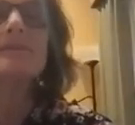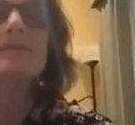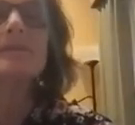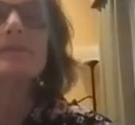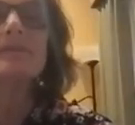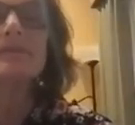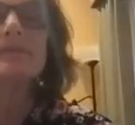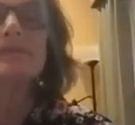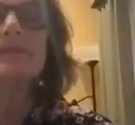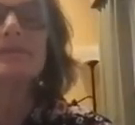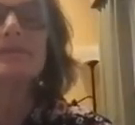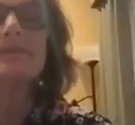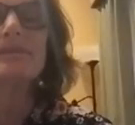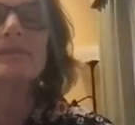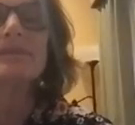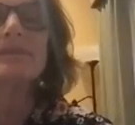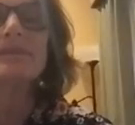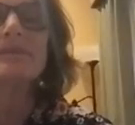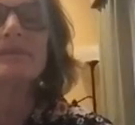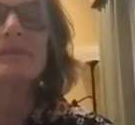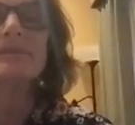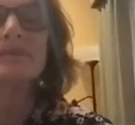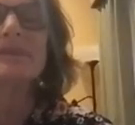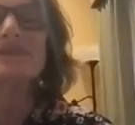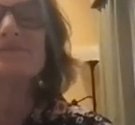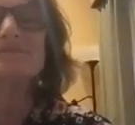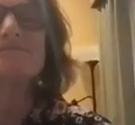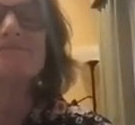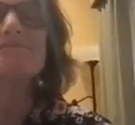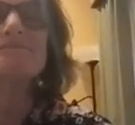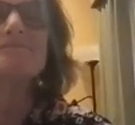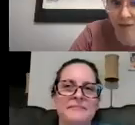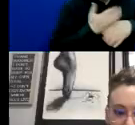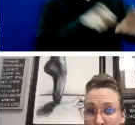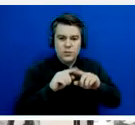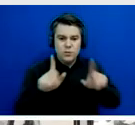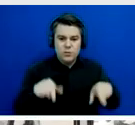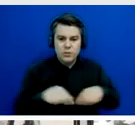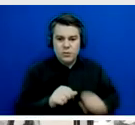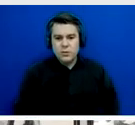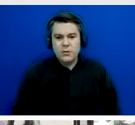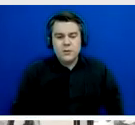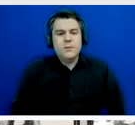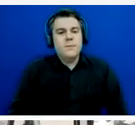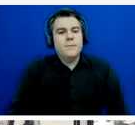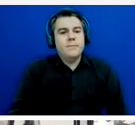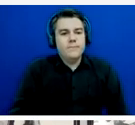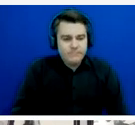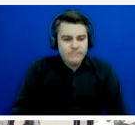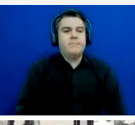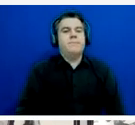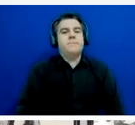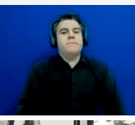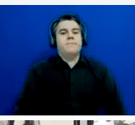about 30 minutes. And let me go ahead and screen share. And here we